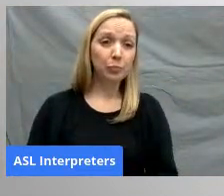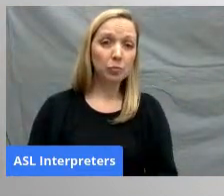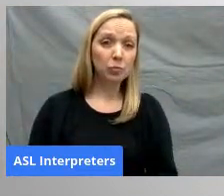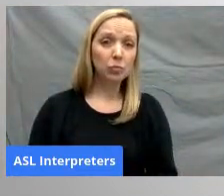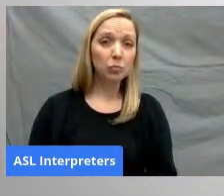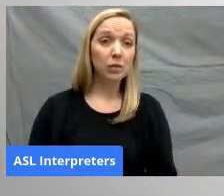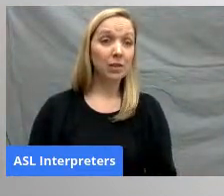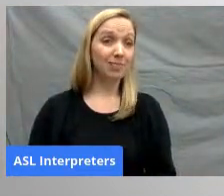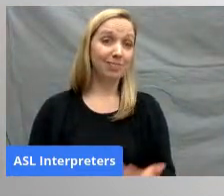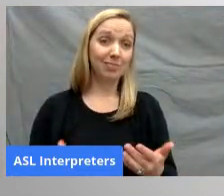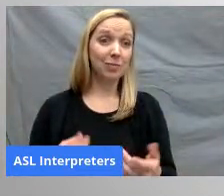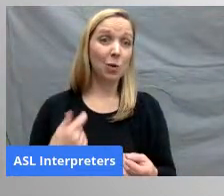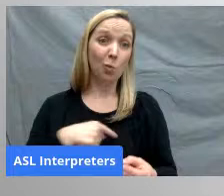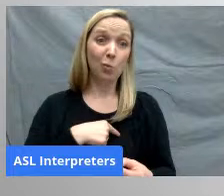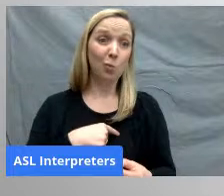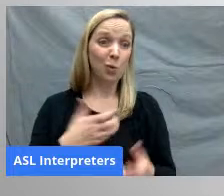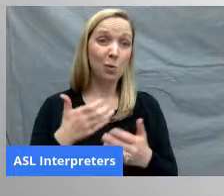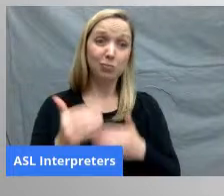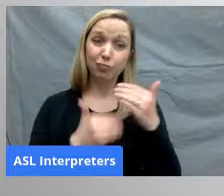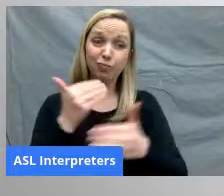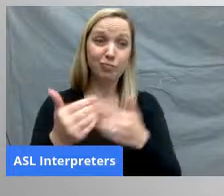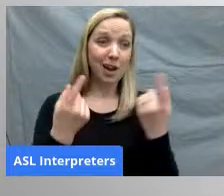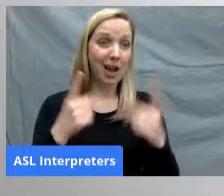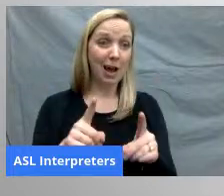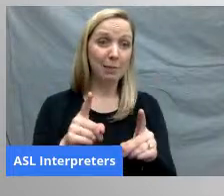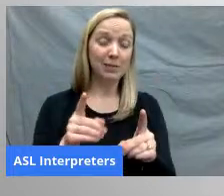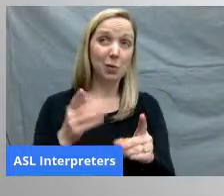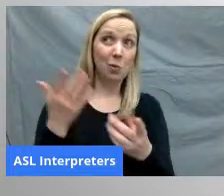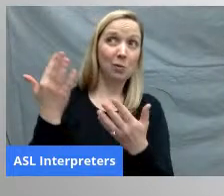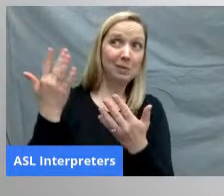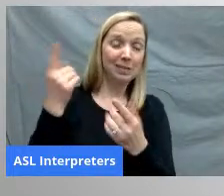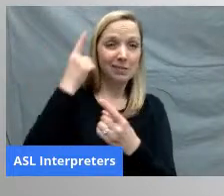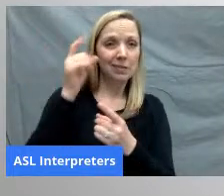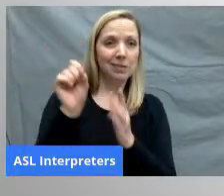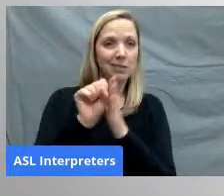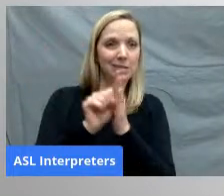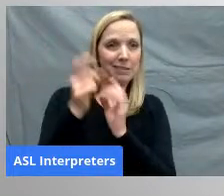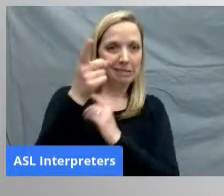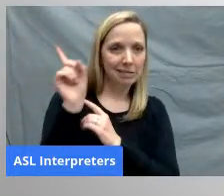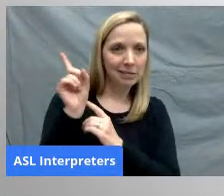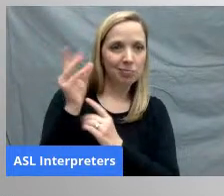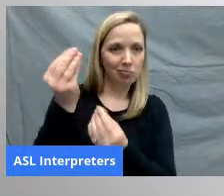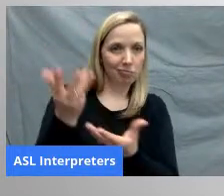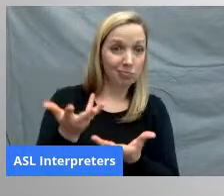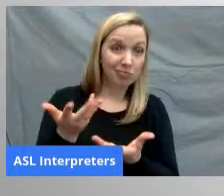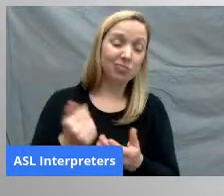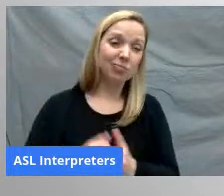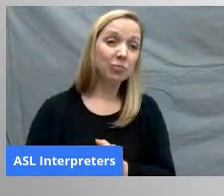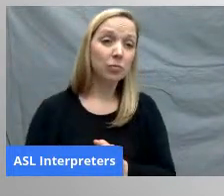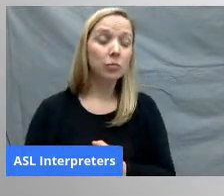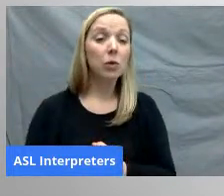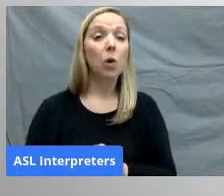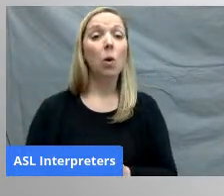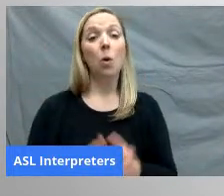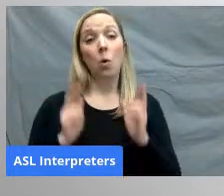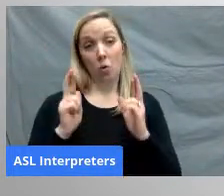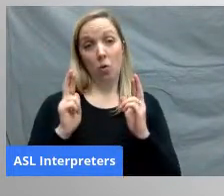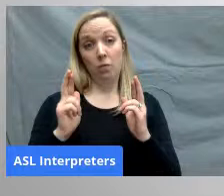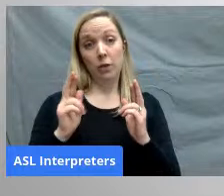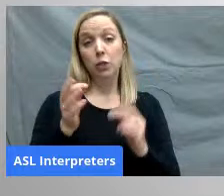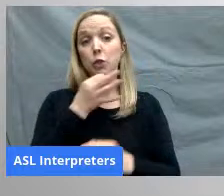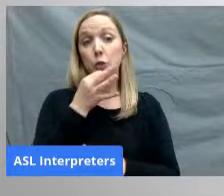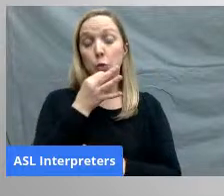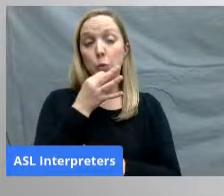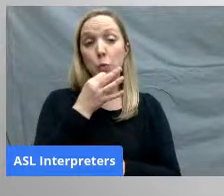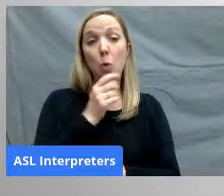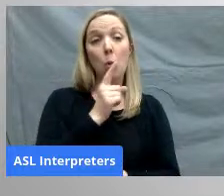get the effort going based on the state's tiers. So again, hopefully we will transition to 1B soon, and